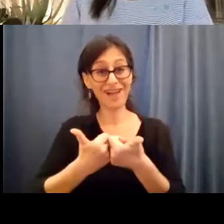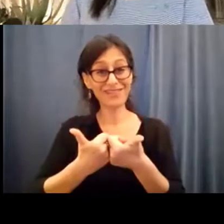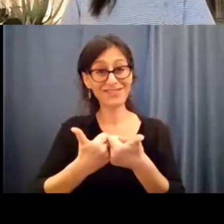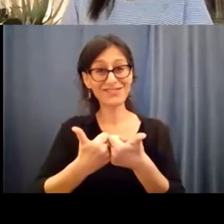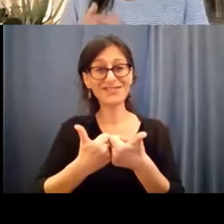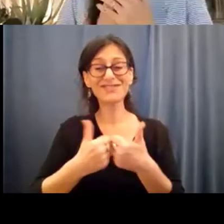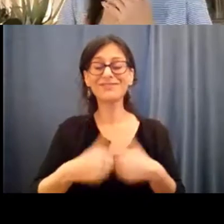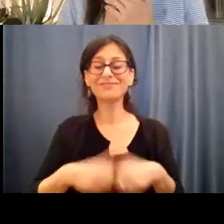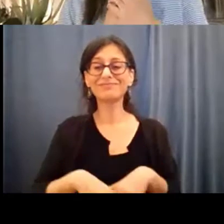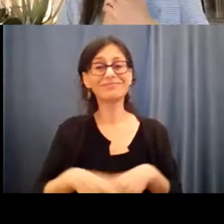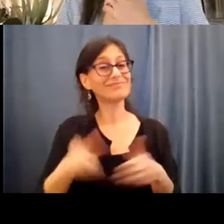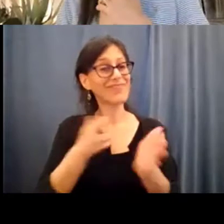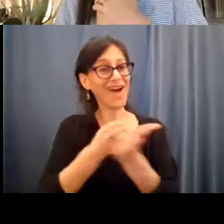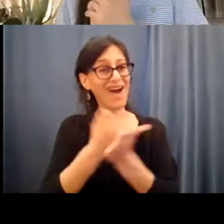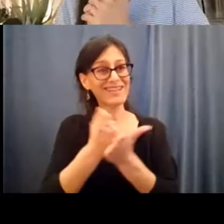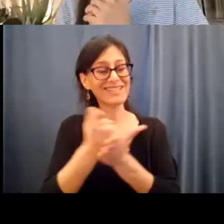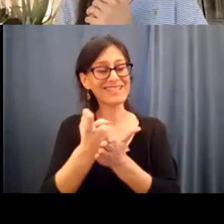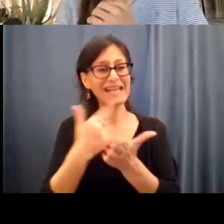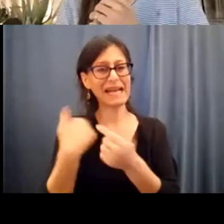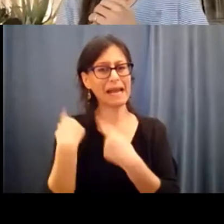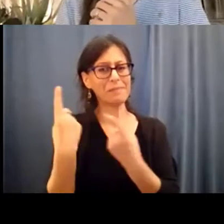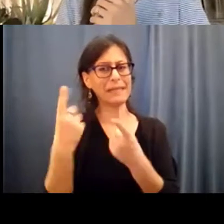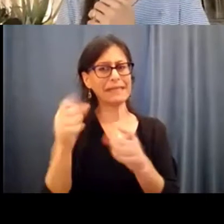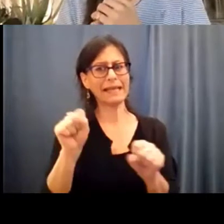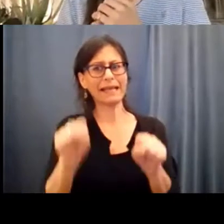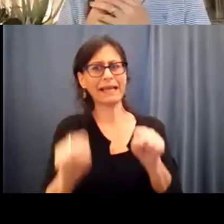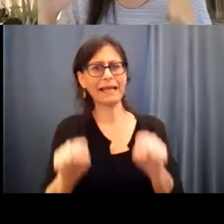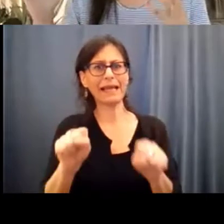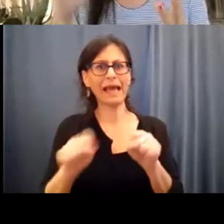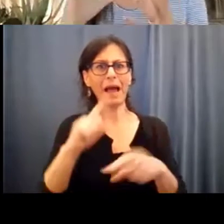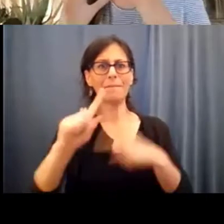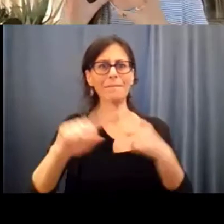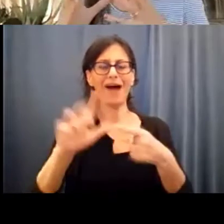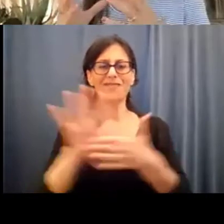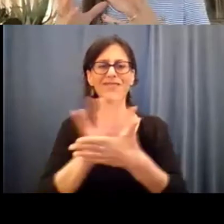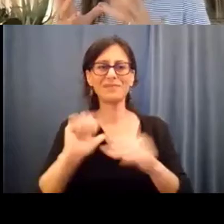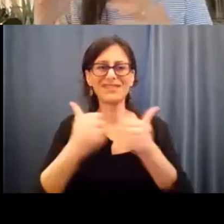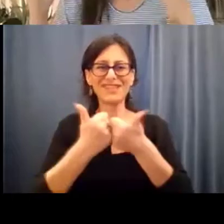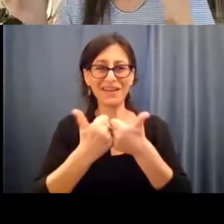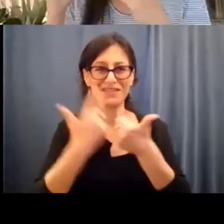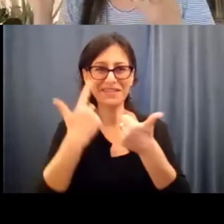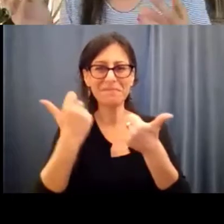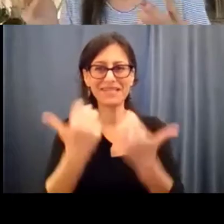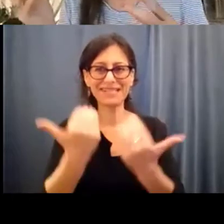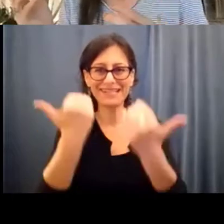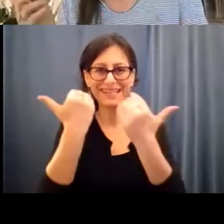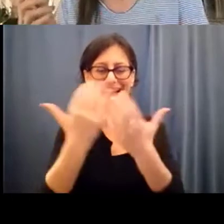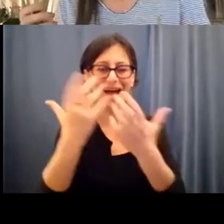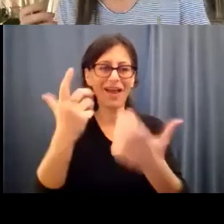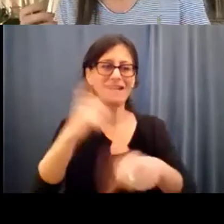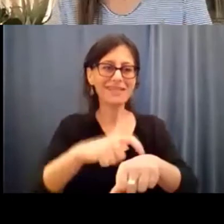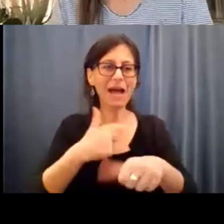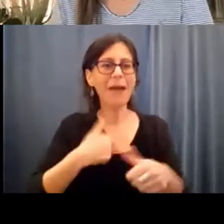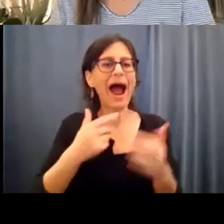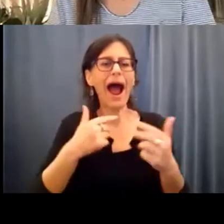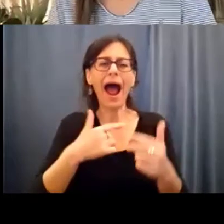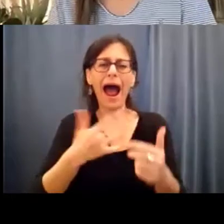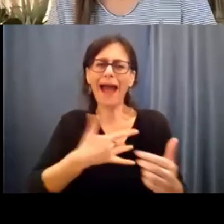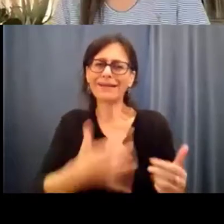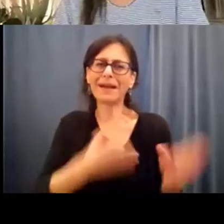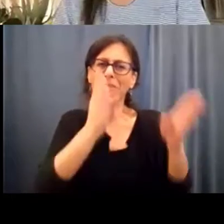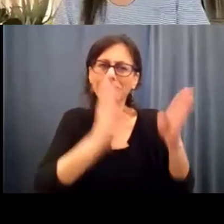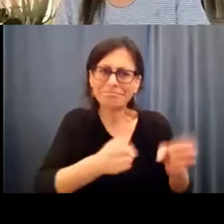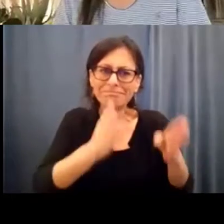And honestly, I've always been a little apprehensive about film challenges because the amount of time, and I love planning everything